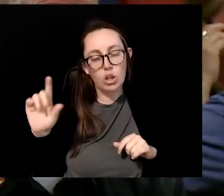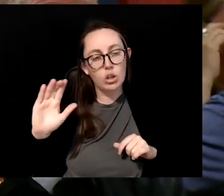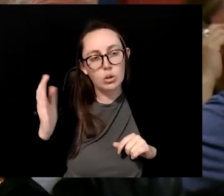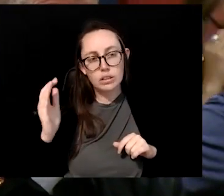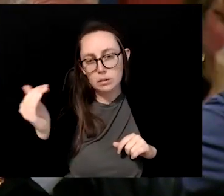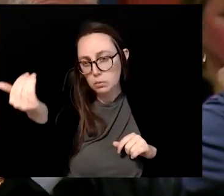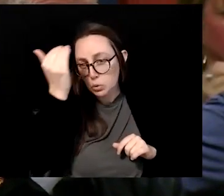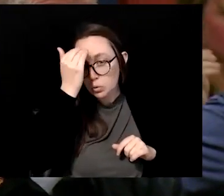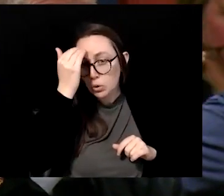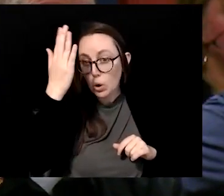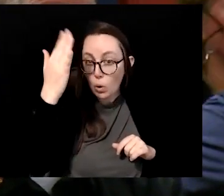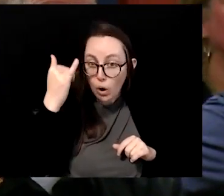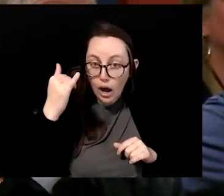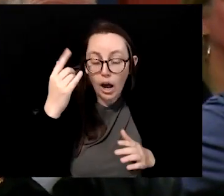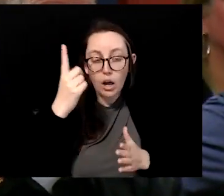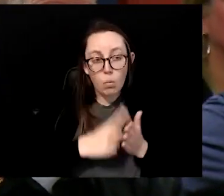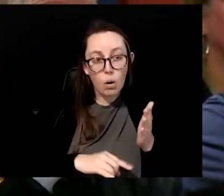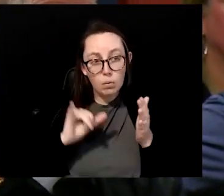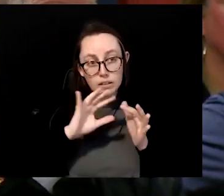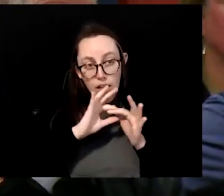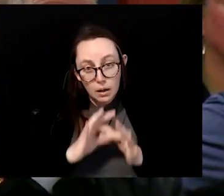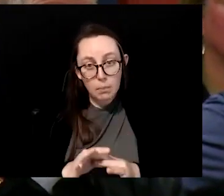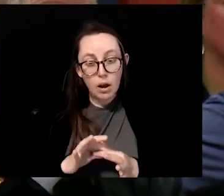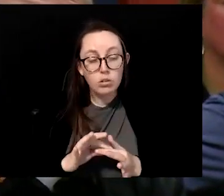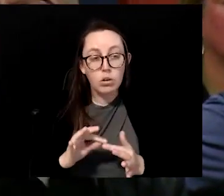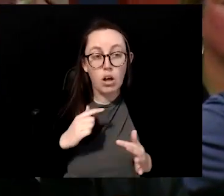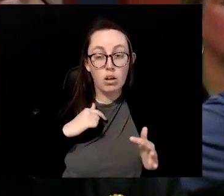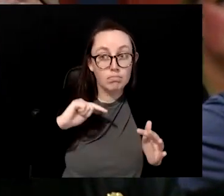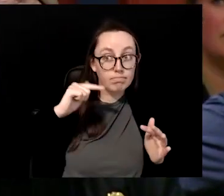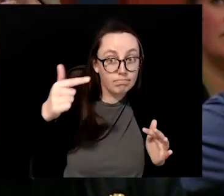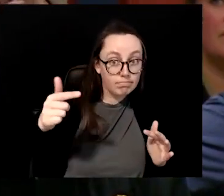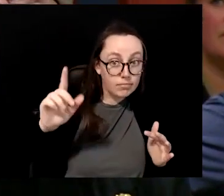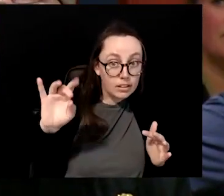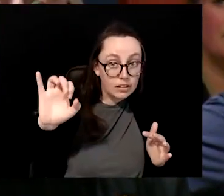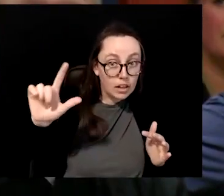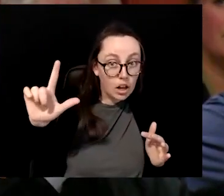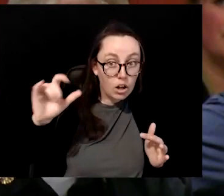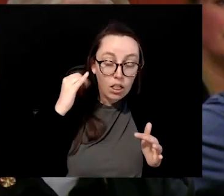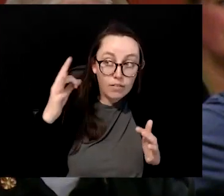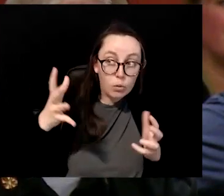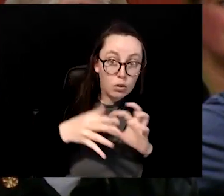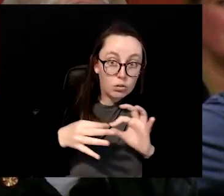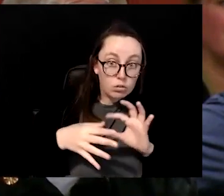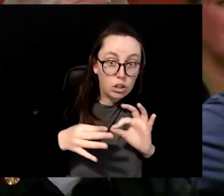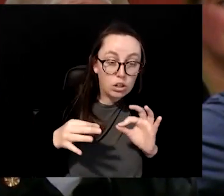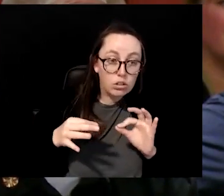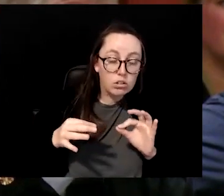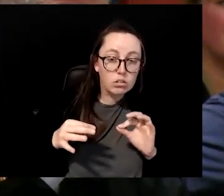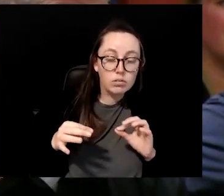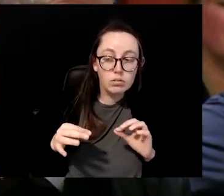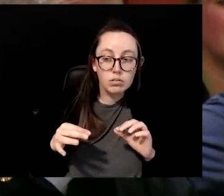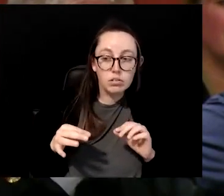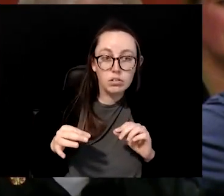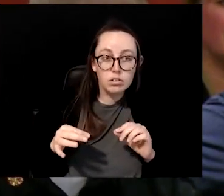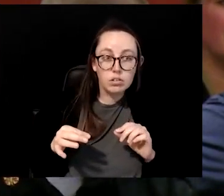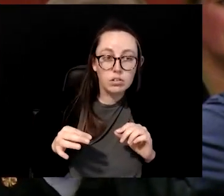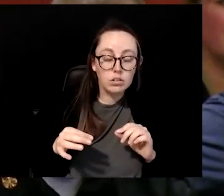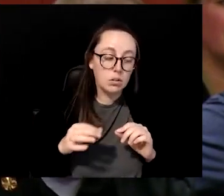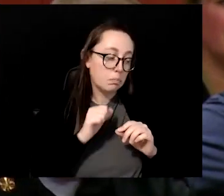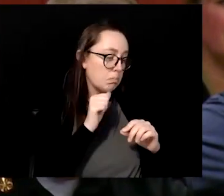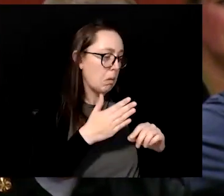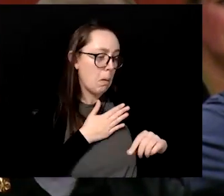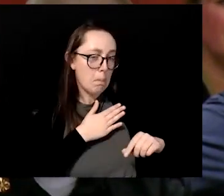yield the floor to you now if you wanted to say no good um I return to speaker too good